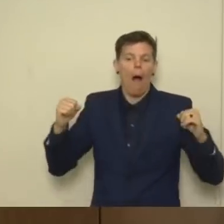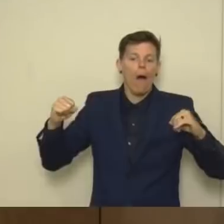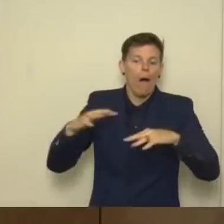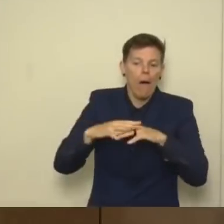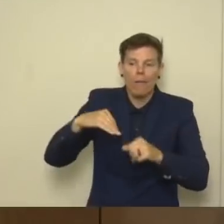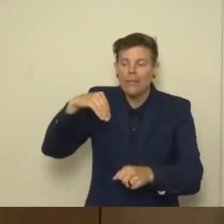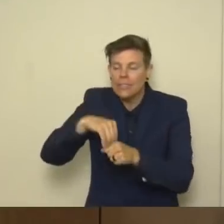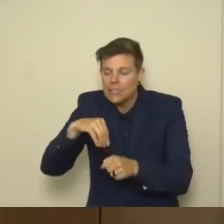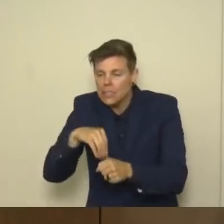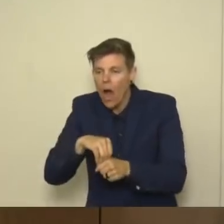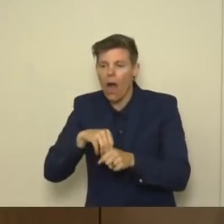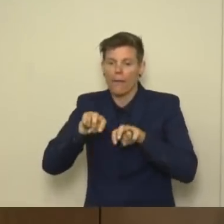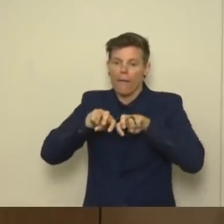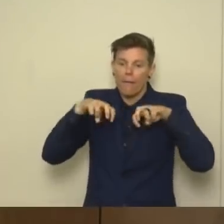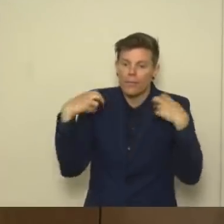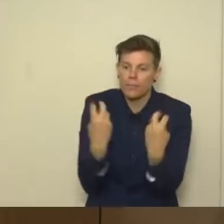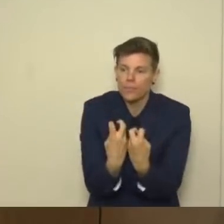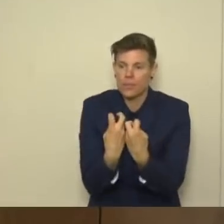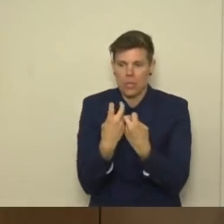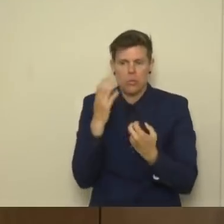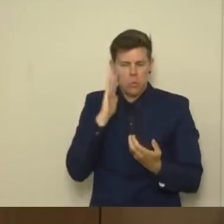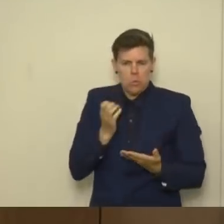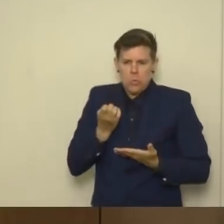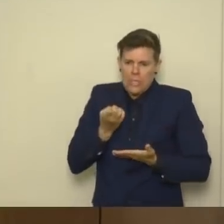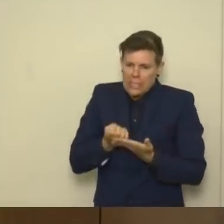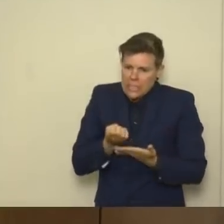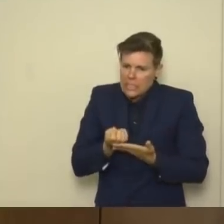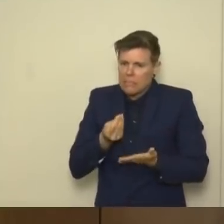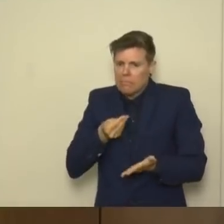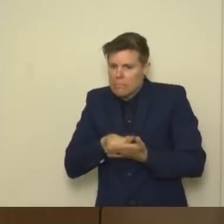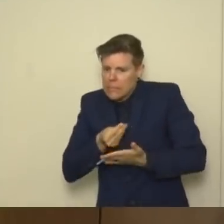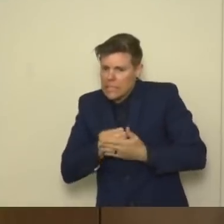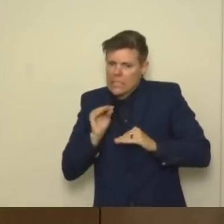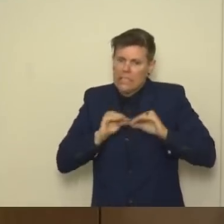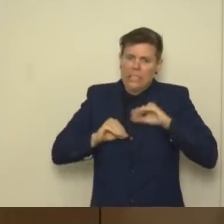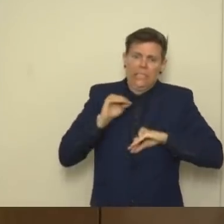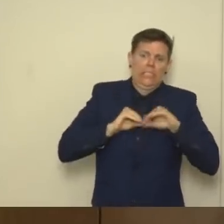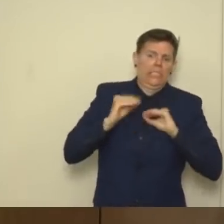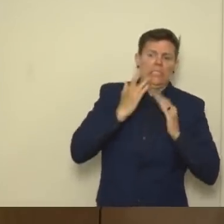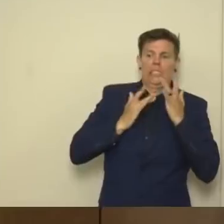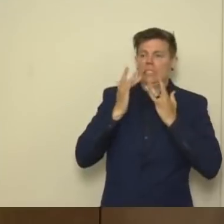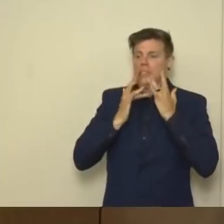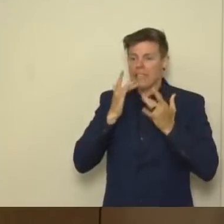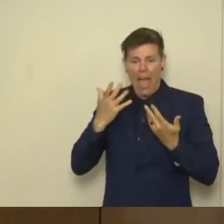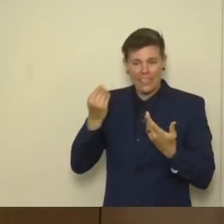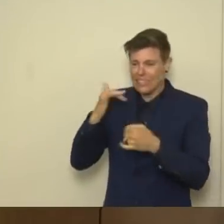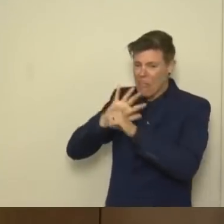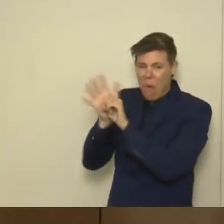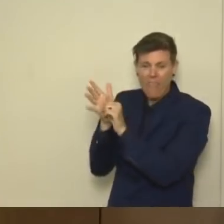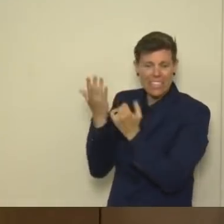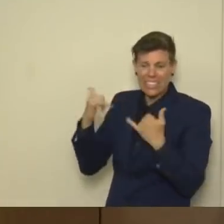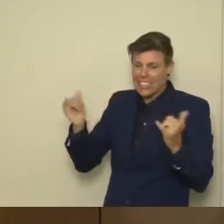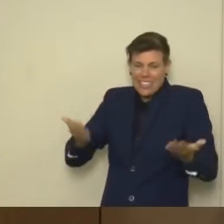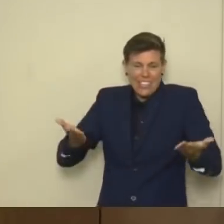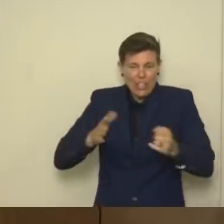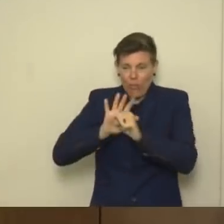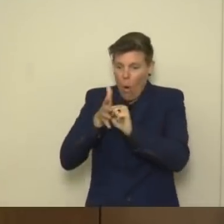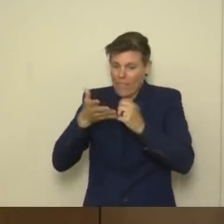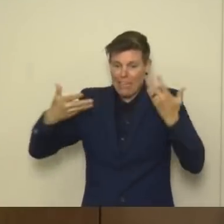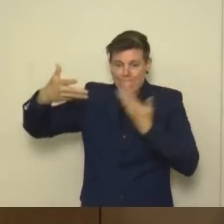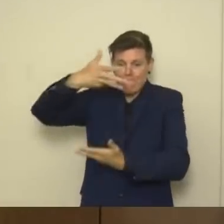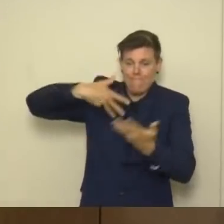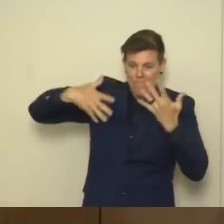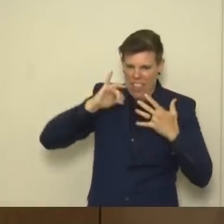economic challenges are and realities, and how do we live in a COVID world. So the rate